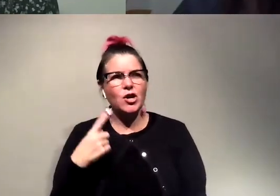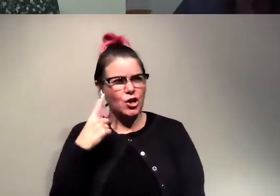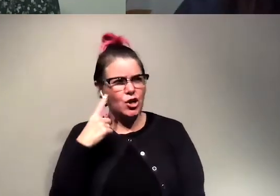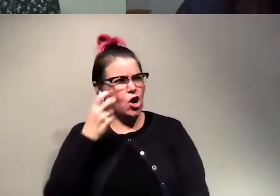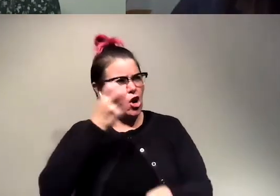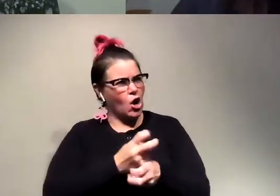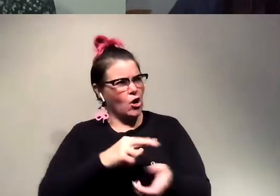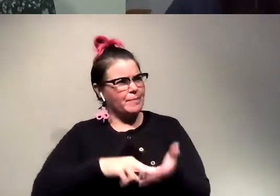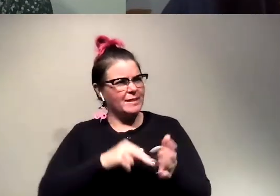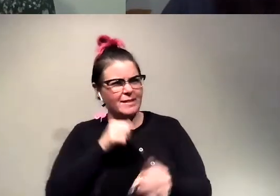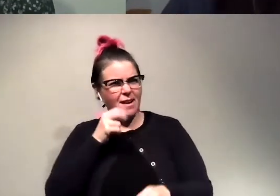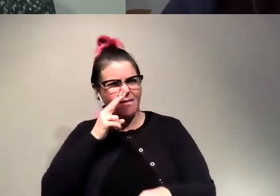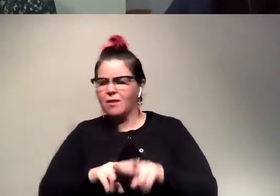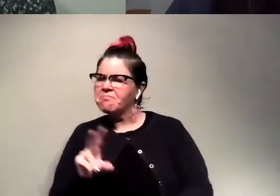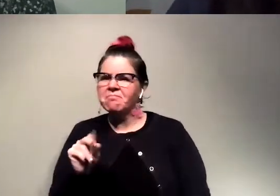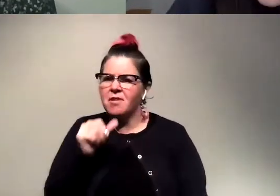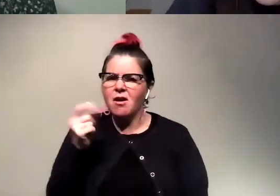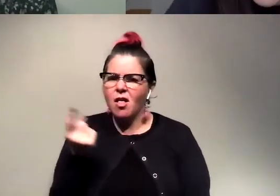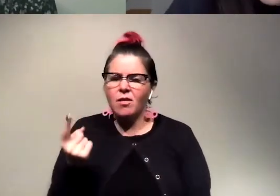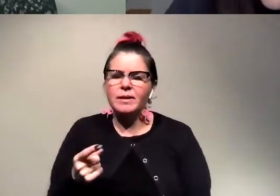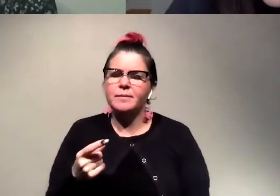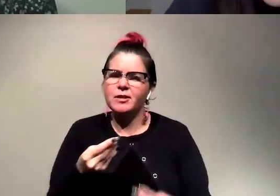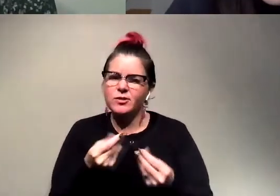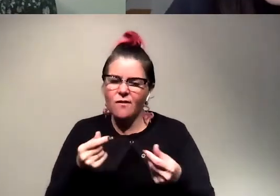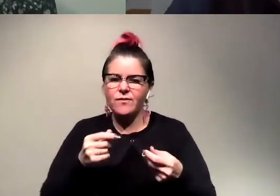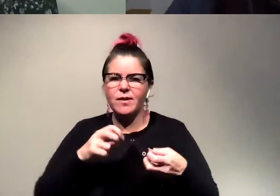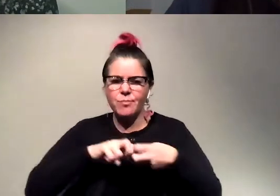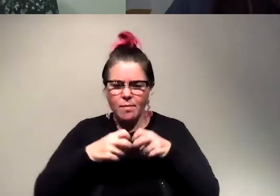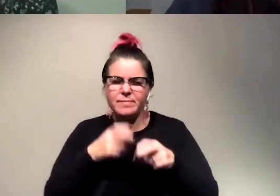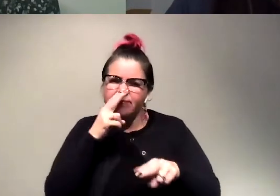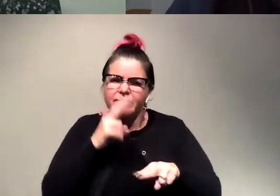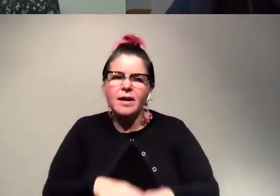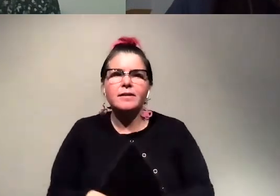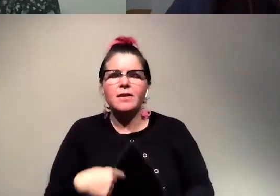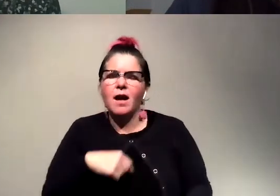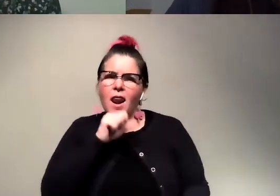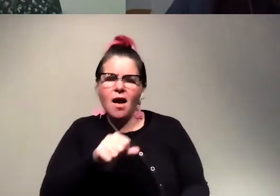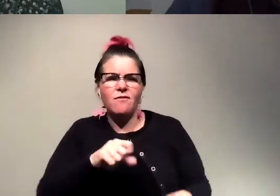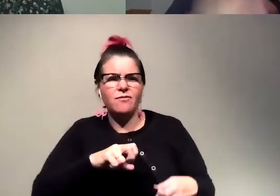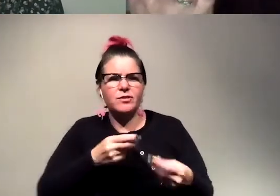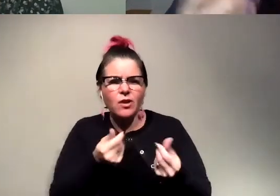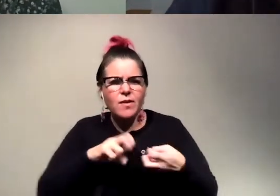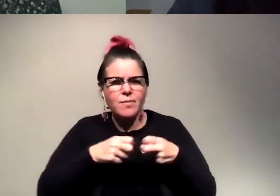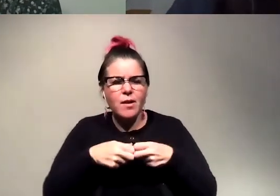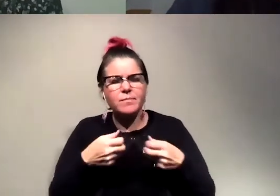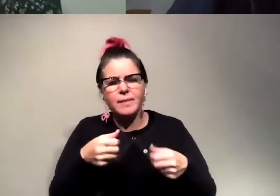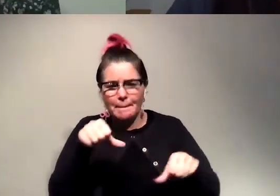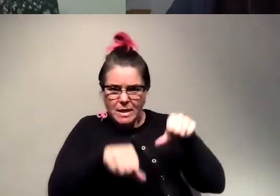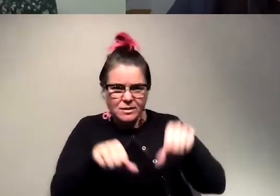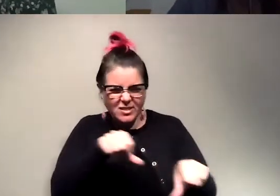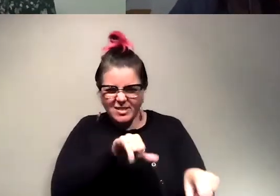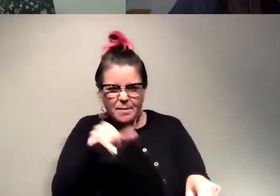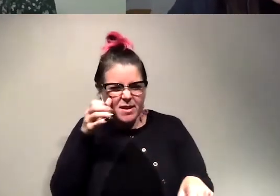not fun, but solving puzzles is fun. So yeah, I love puzzles. They're like one of my favorite things to do.